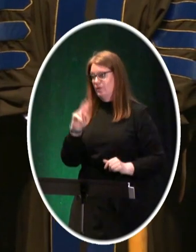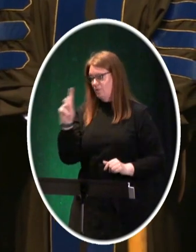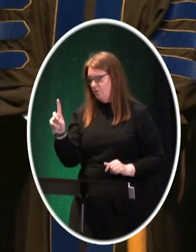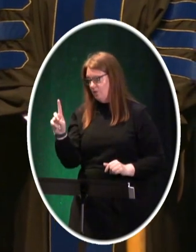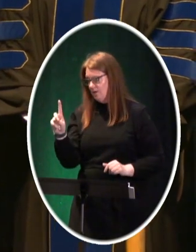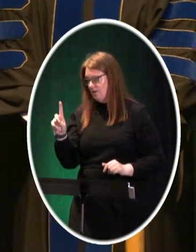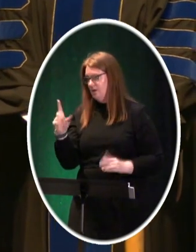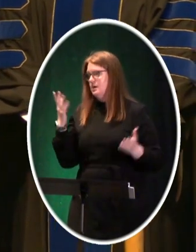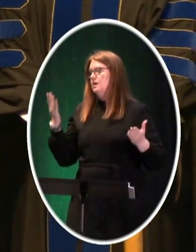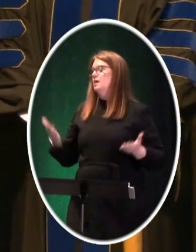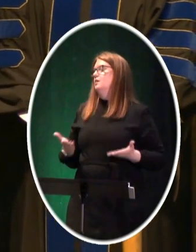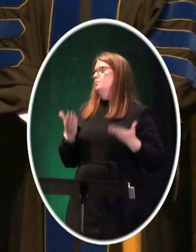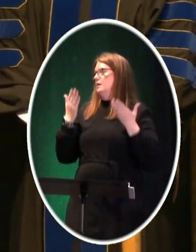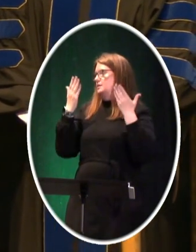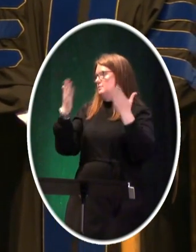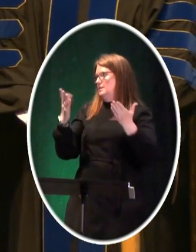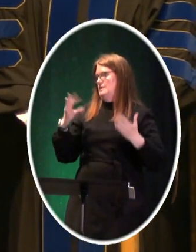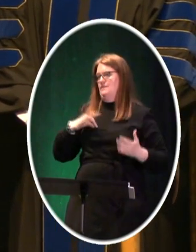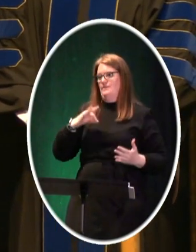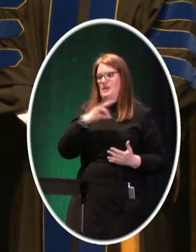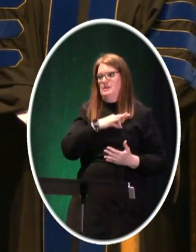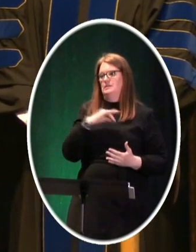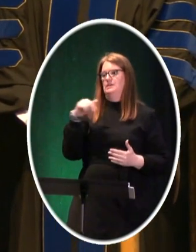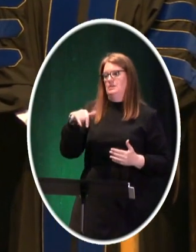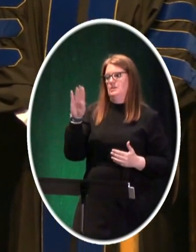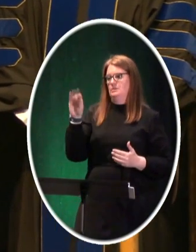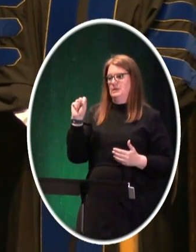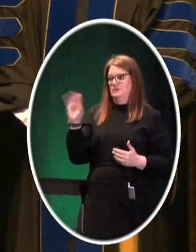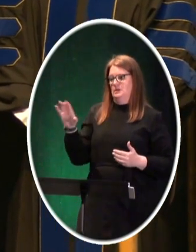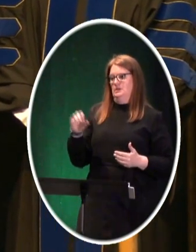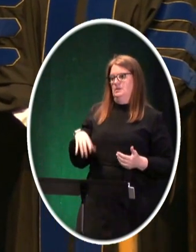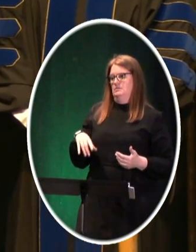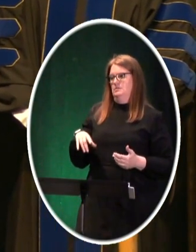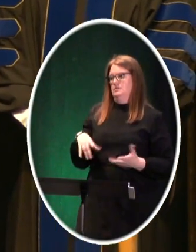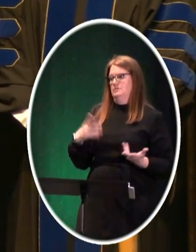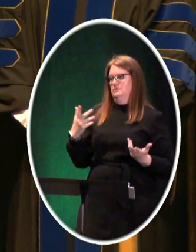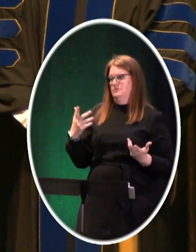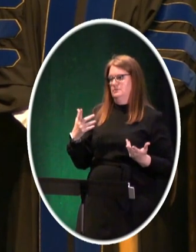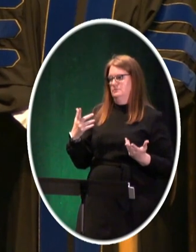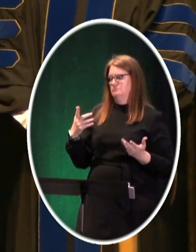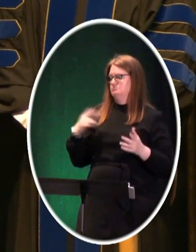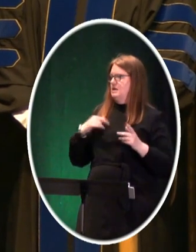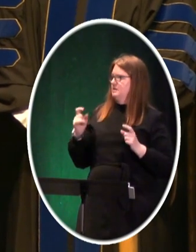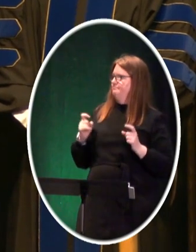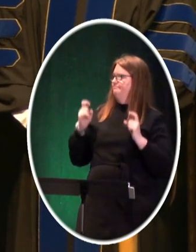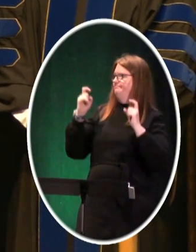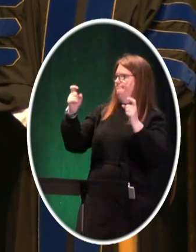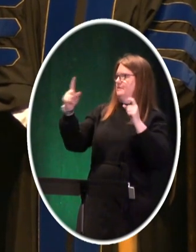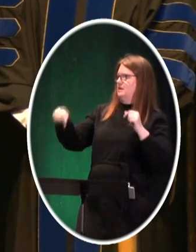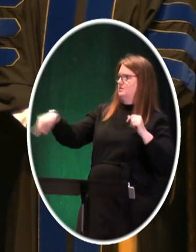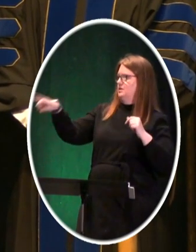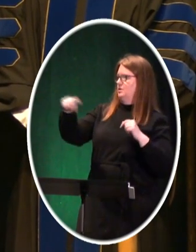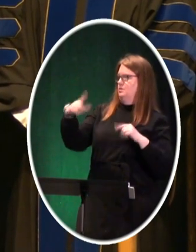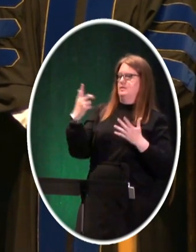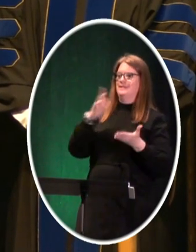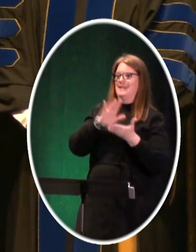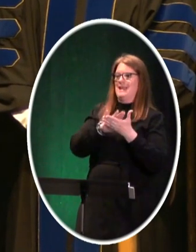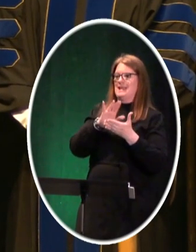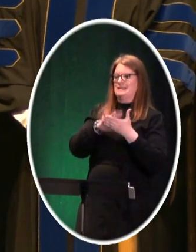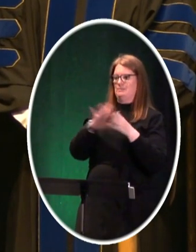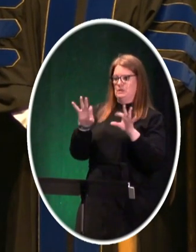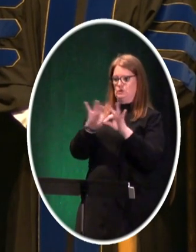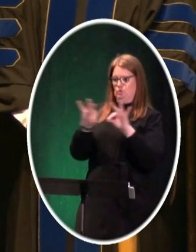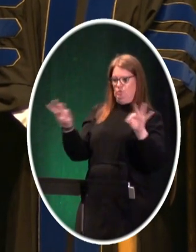upon recommendation of the faculty of Bismarck State College, I hereby confer upon you the academic